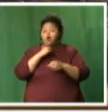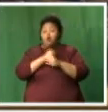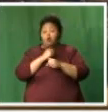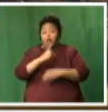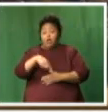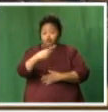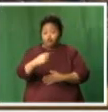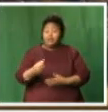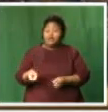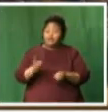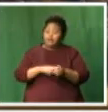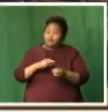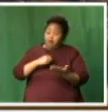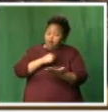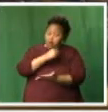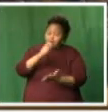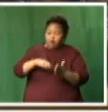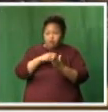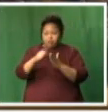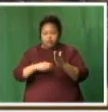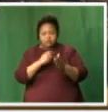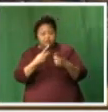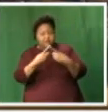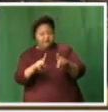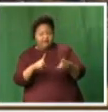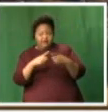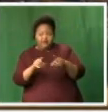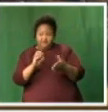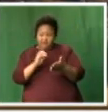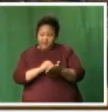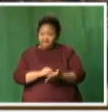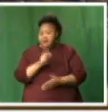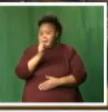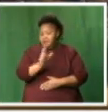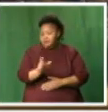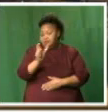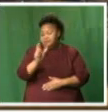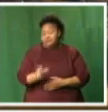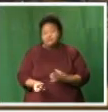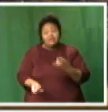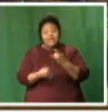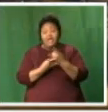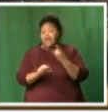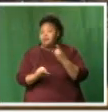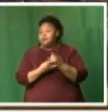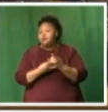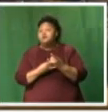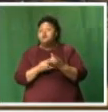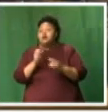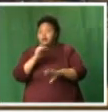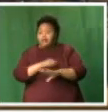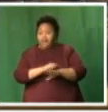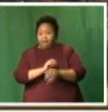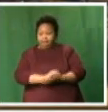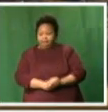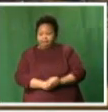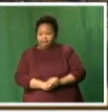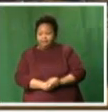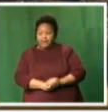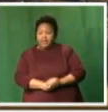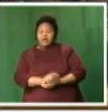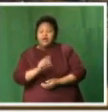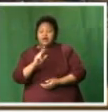futhi isitha wonke umuntu akukhathalekile ukuthi ukuphi noma ungubani. Amalunga enhlangano yesiphambano lesibovu achazele bethi